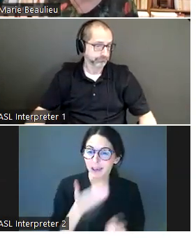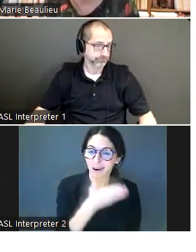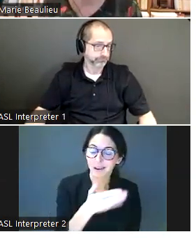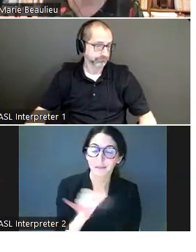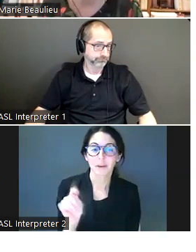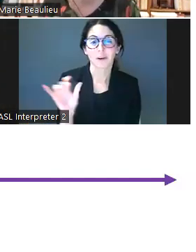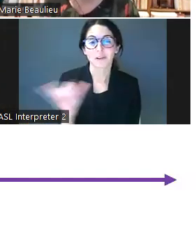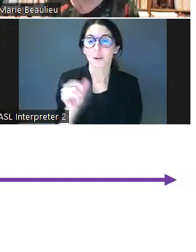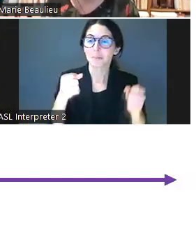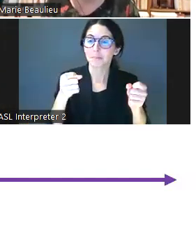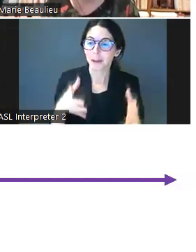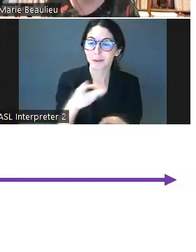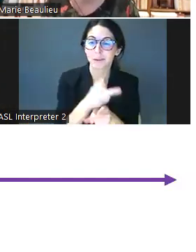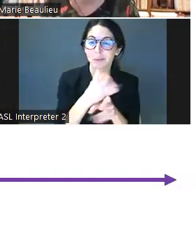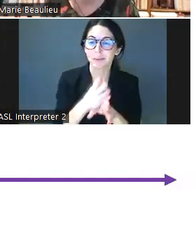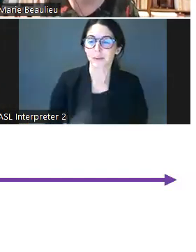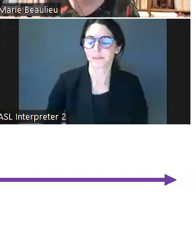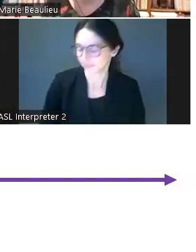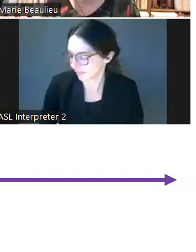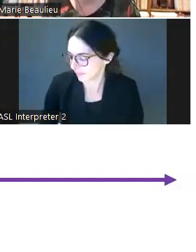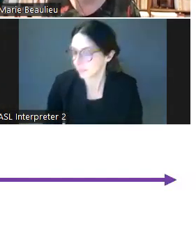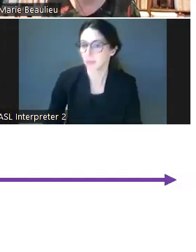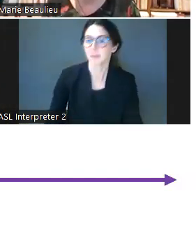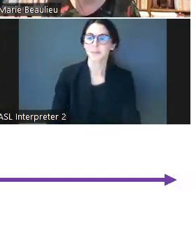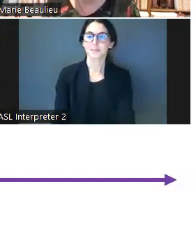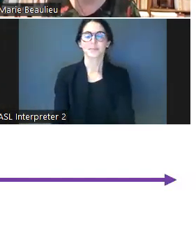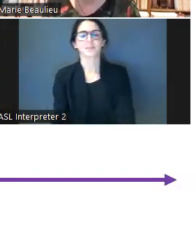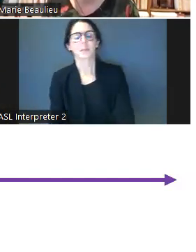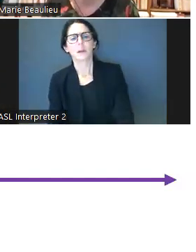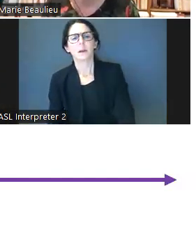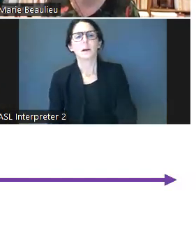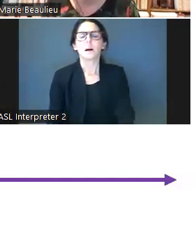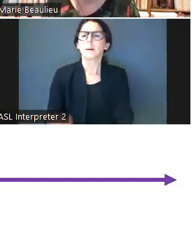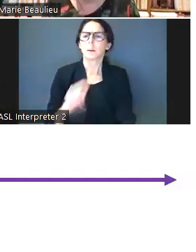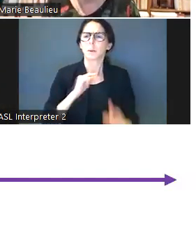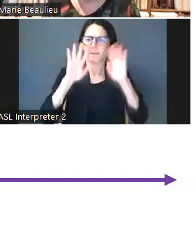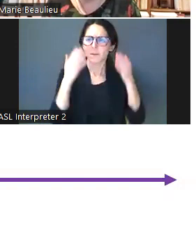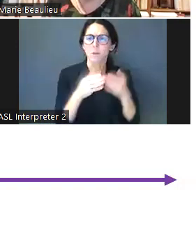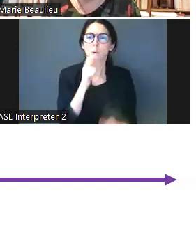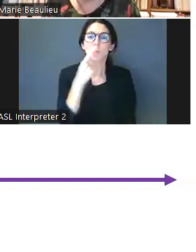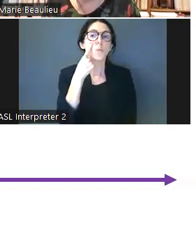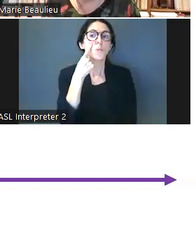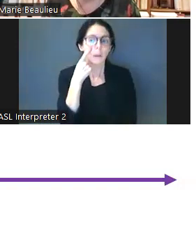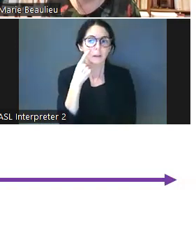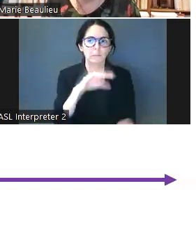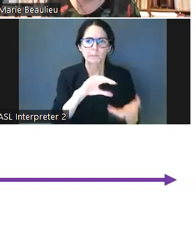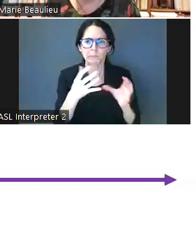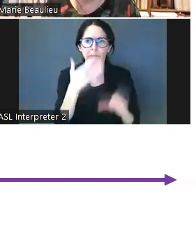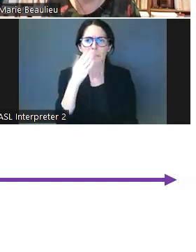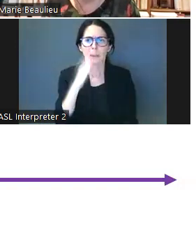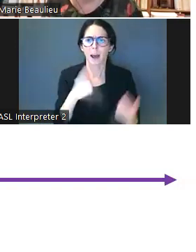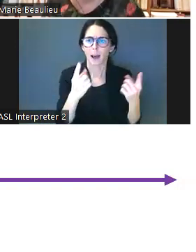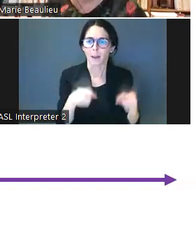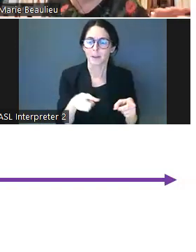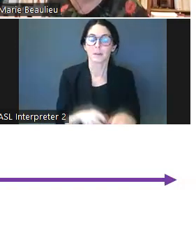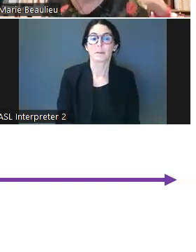were looking at was mainly a discussion with people who did witness situation. And so we were